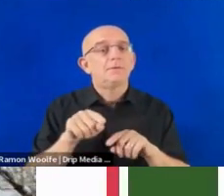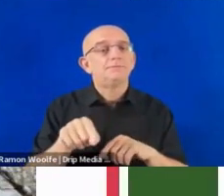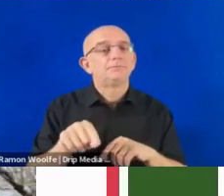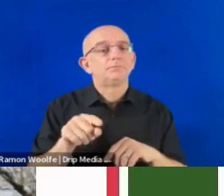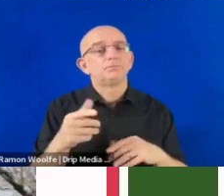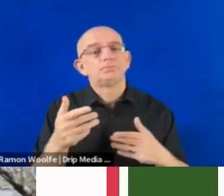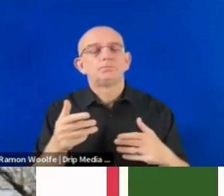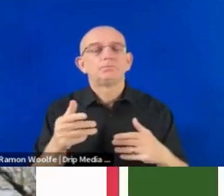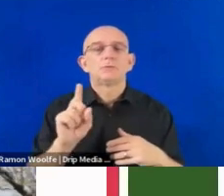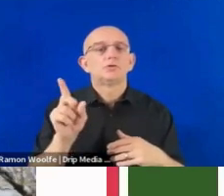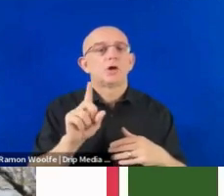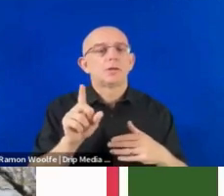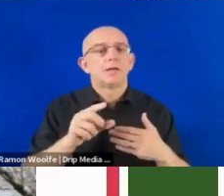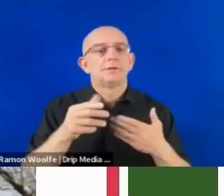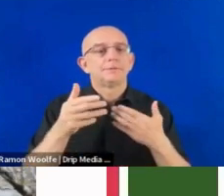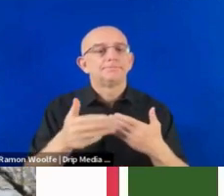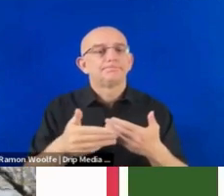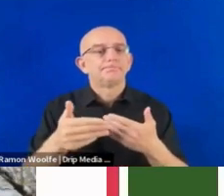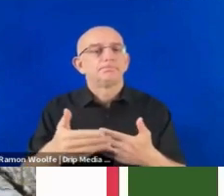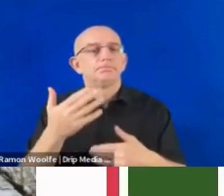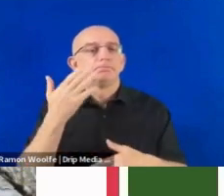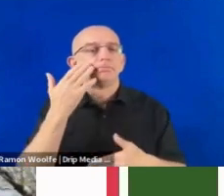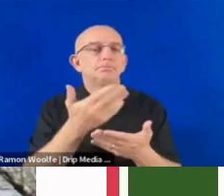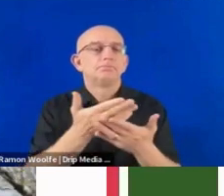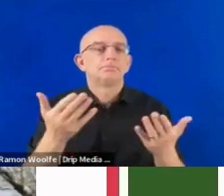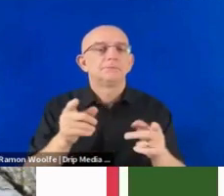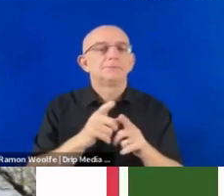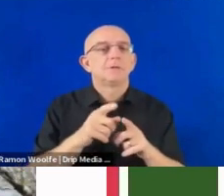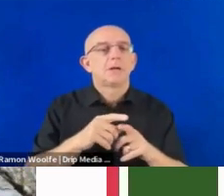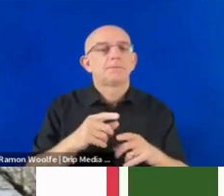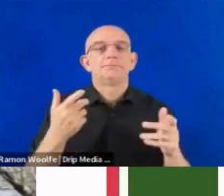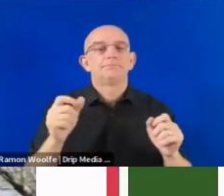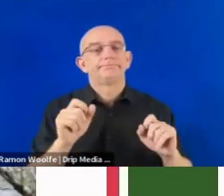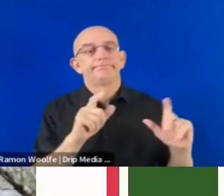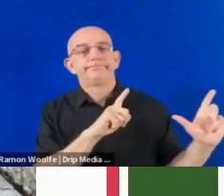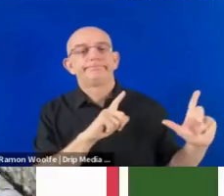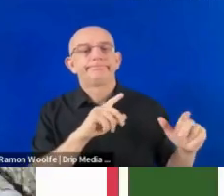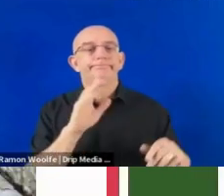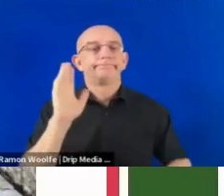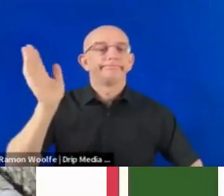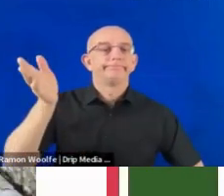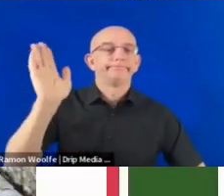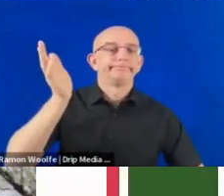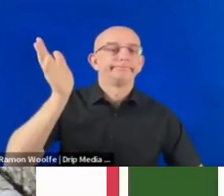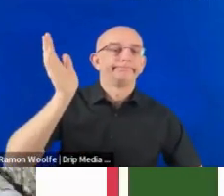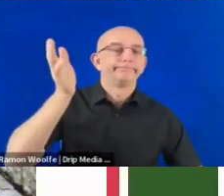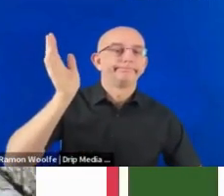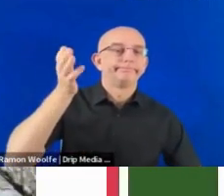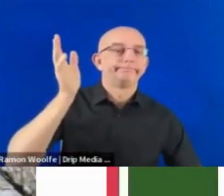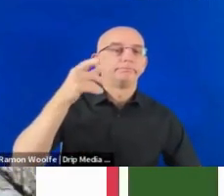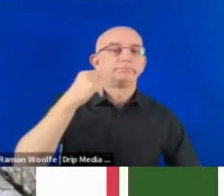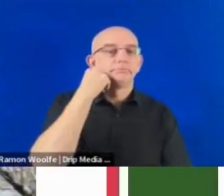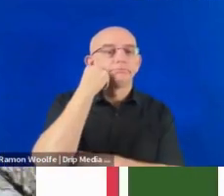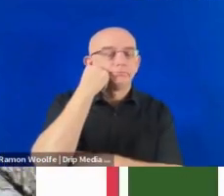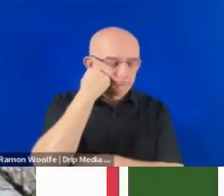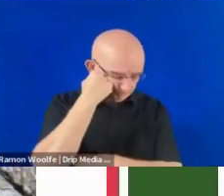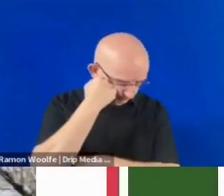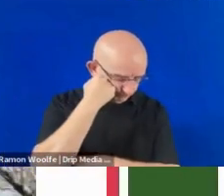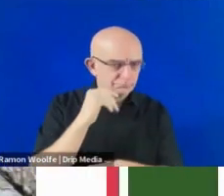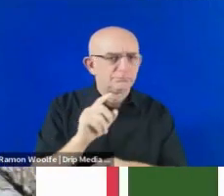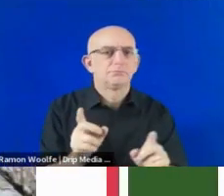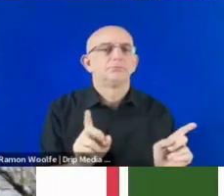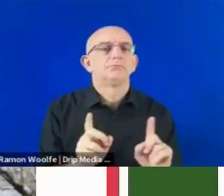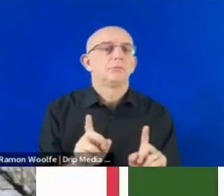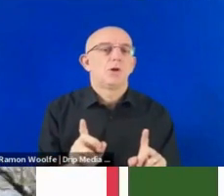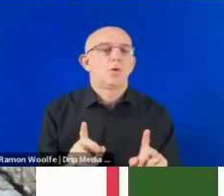one person making PowerPoint presentations for hours and hours. Transform is designed as an